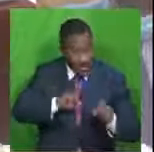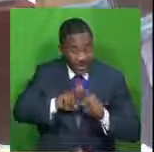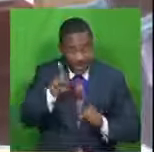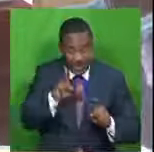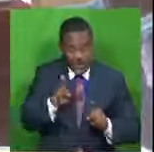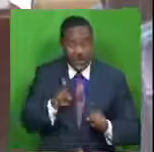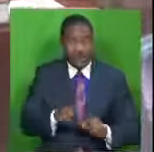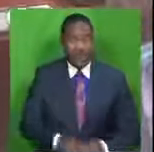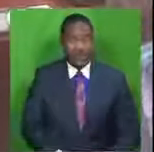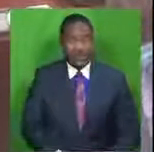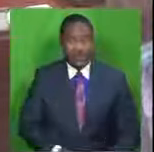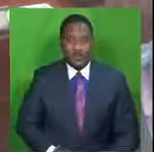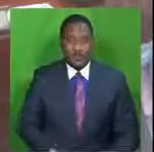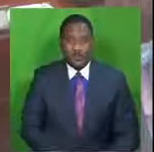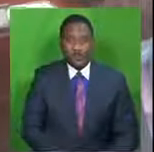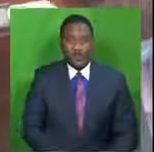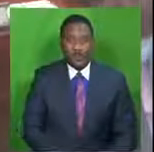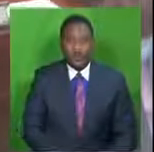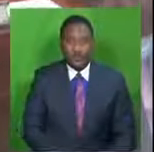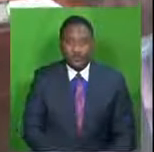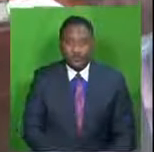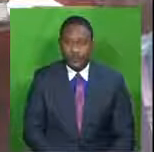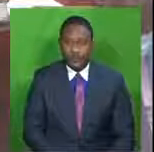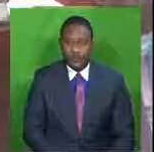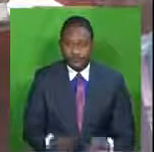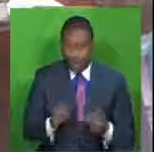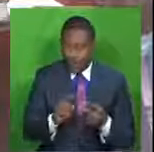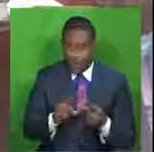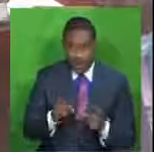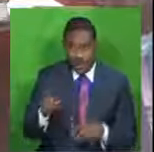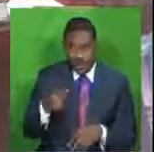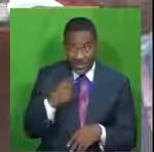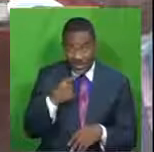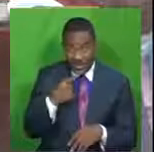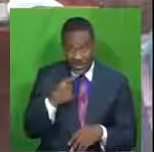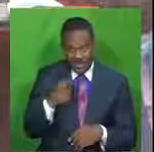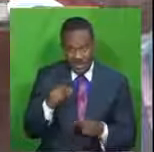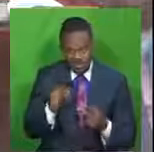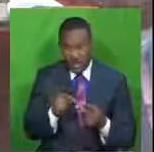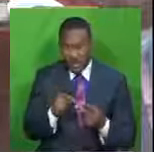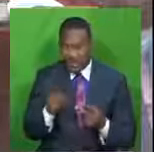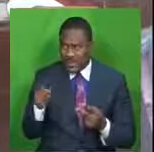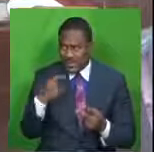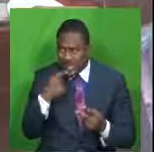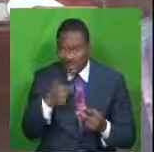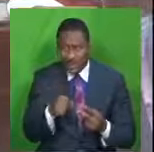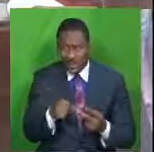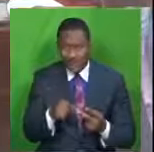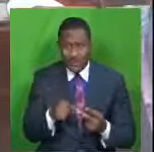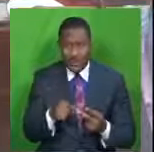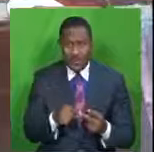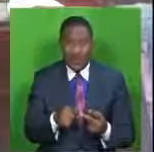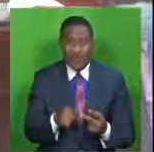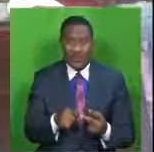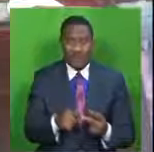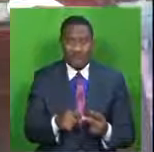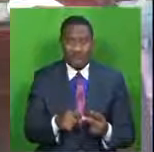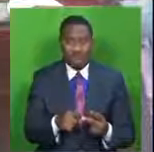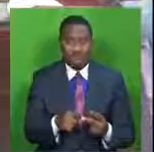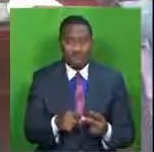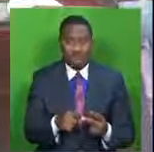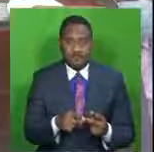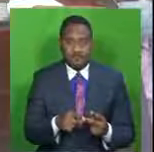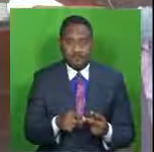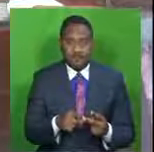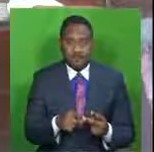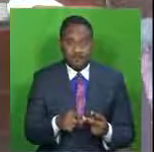proud. Mr. Speaker, secondly, he's raised a very significant issue. Thankfully, the Honorable Minister